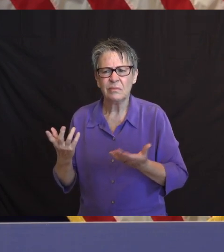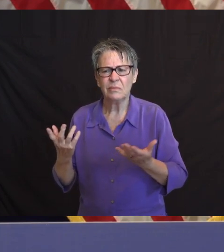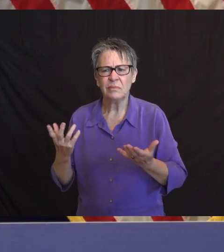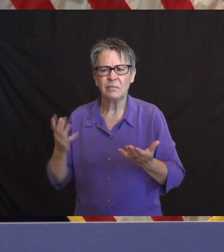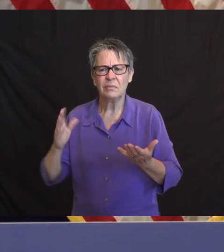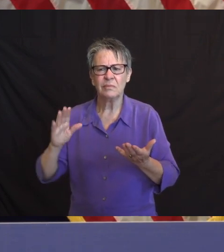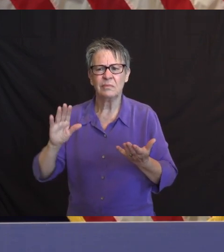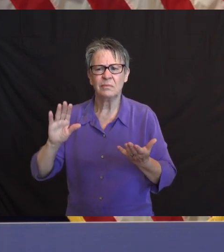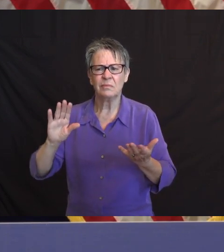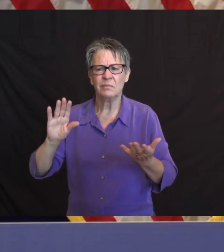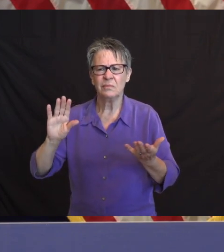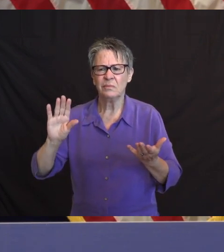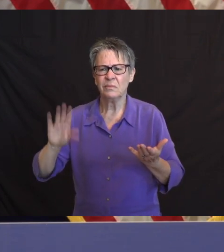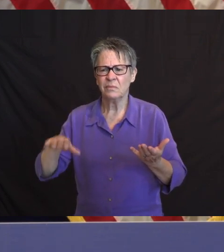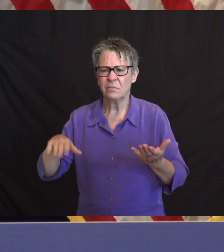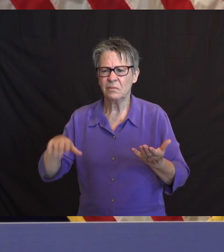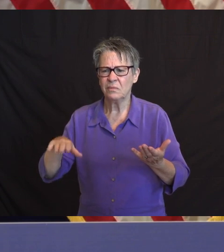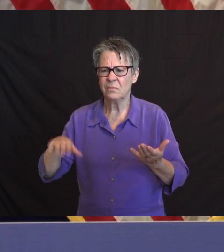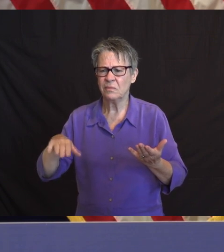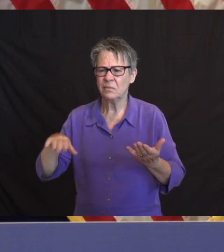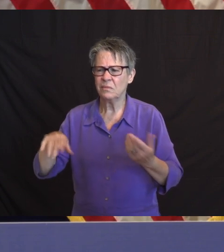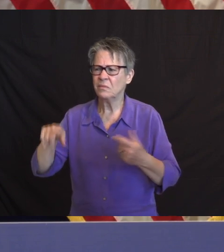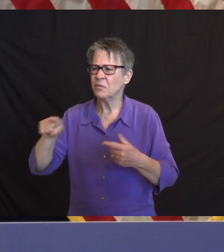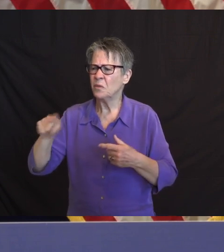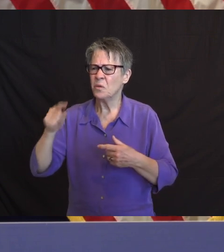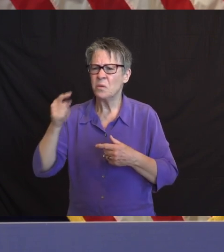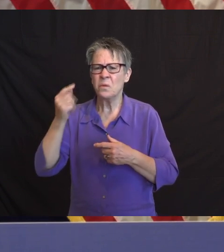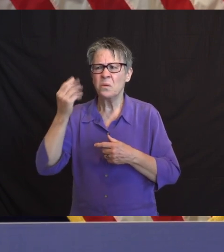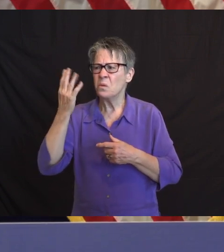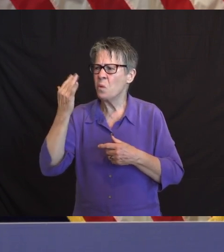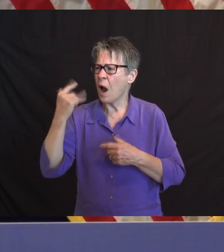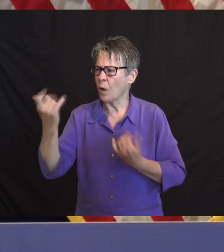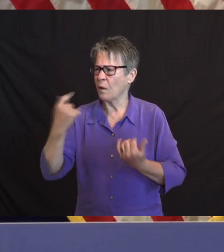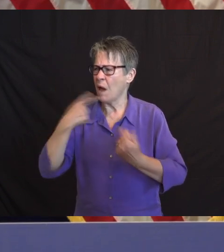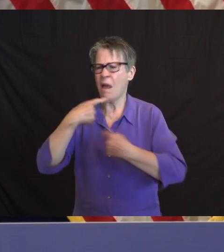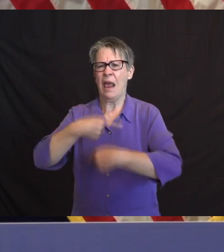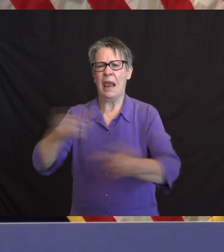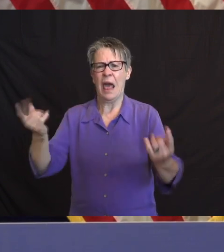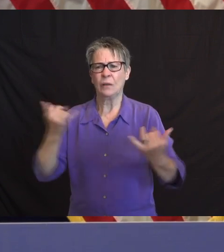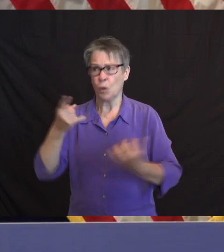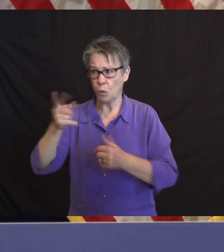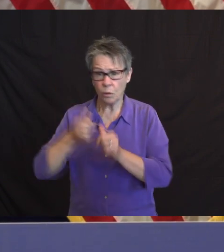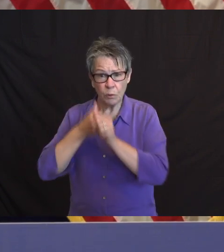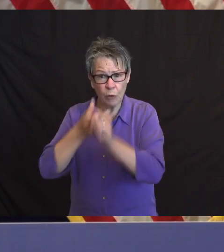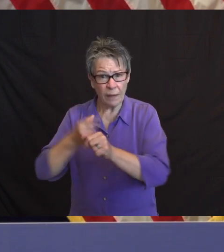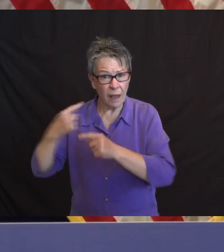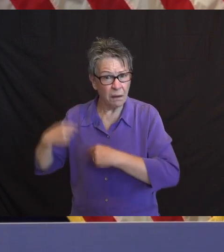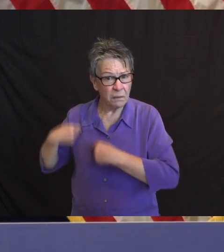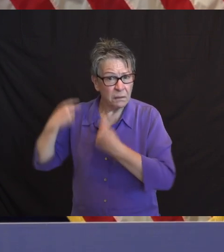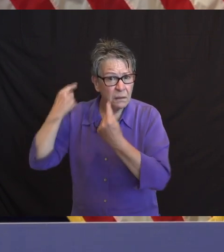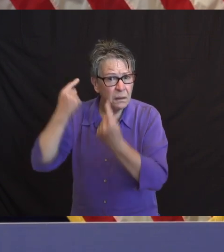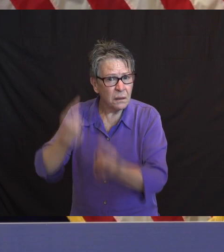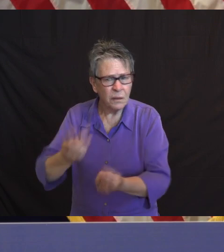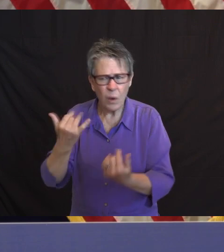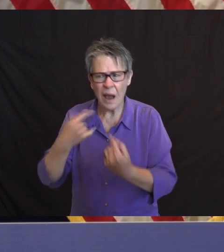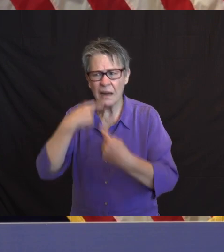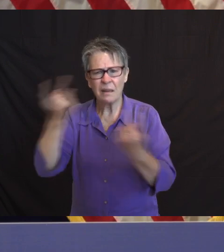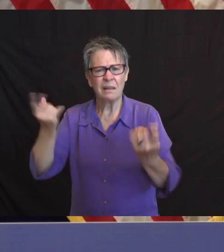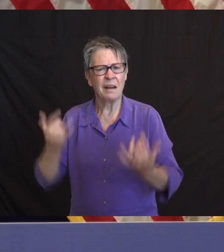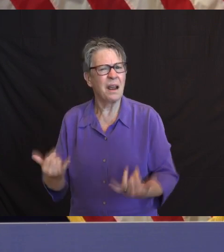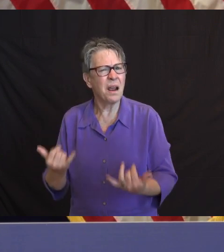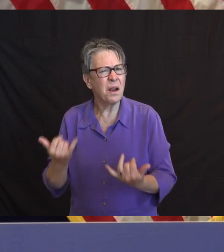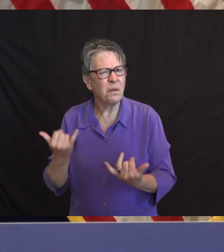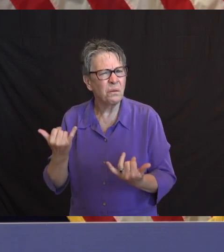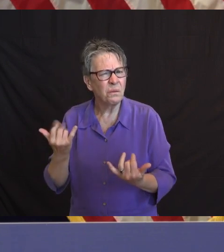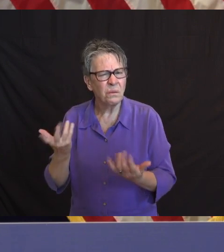start before Kevin jumps in and just say that I think we covered some of this when you were out, so you can look at the stream and get some of the answer. There's only